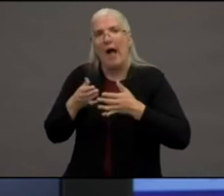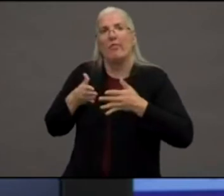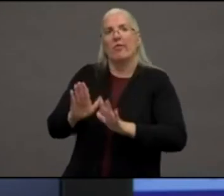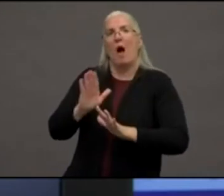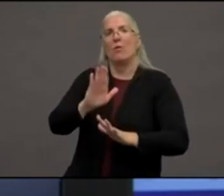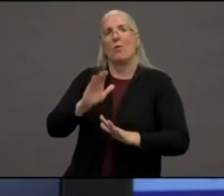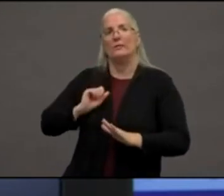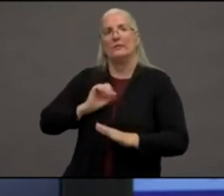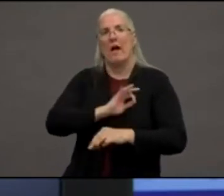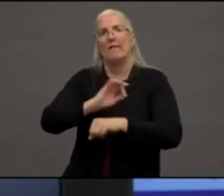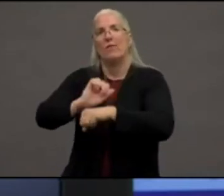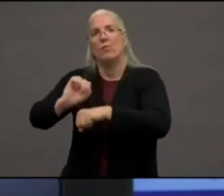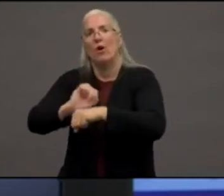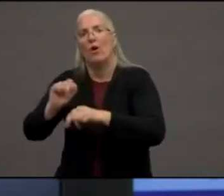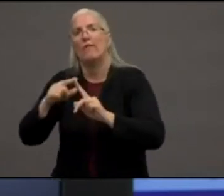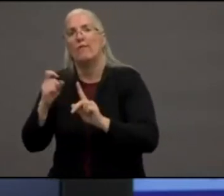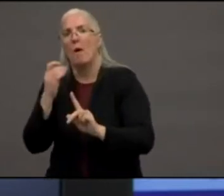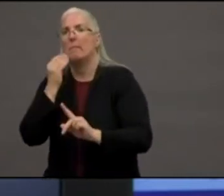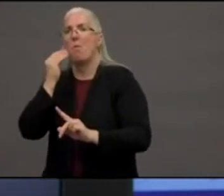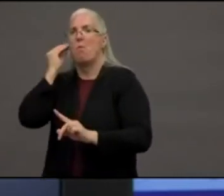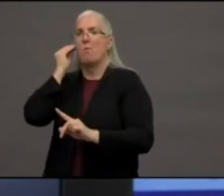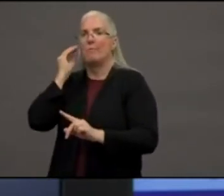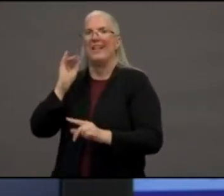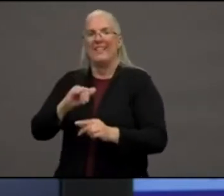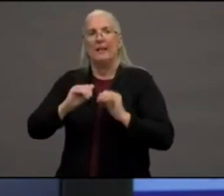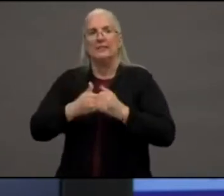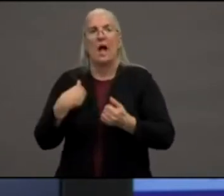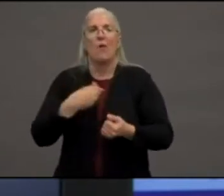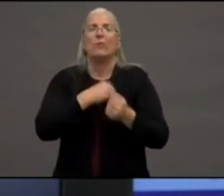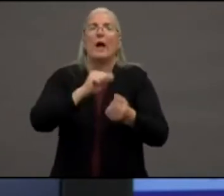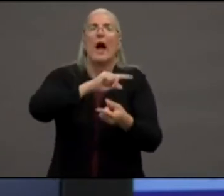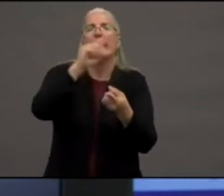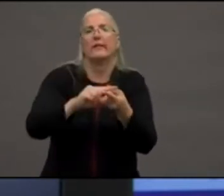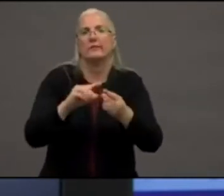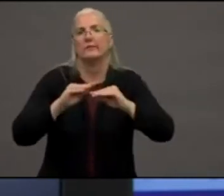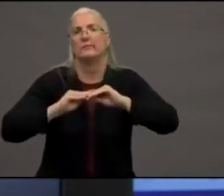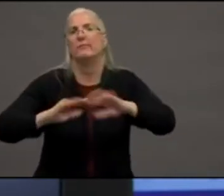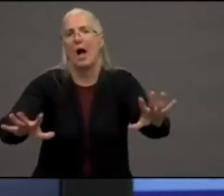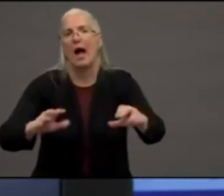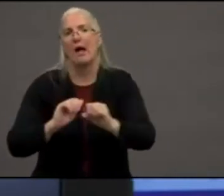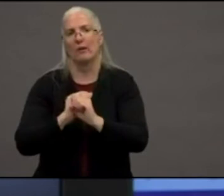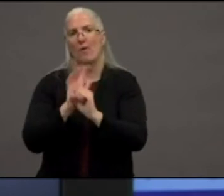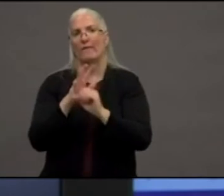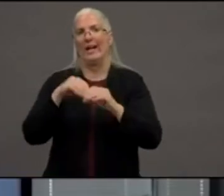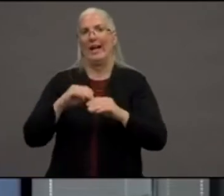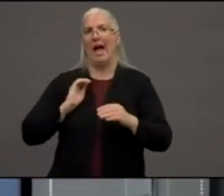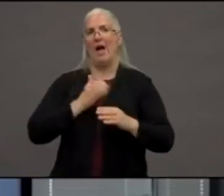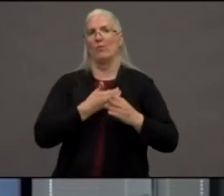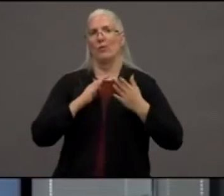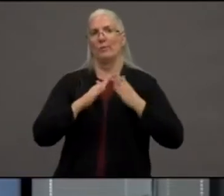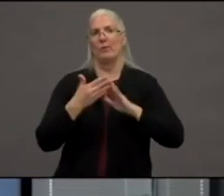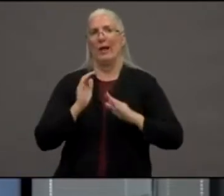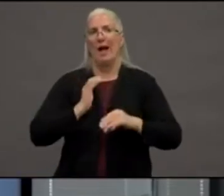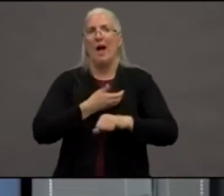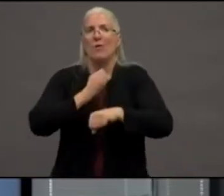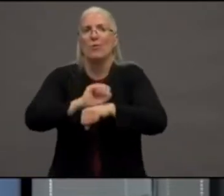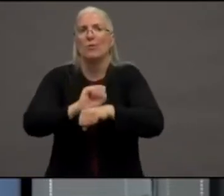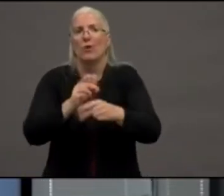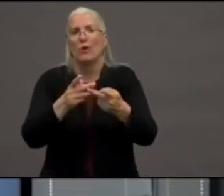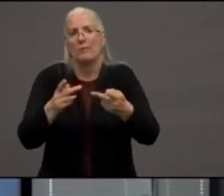it's how we also mitigate the spread of COVID-19 in the workplace. So Todd, I'm going to put you on the spot